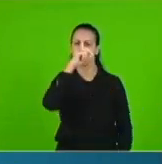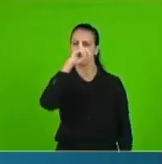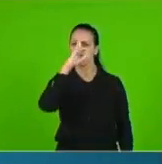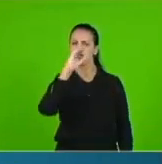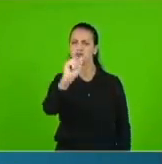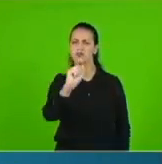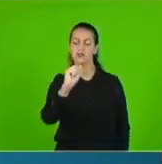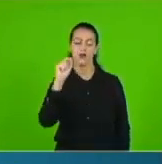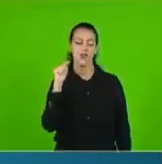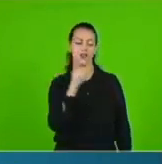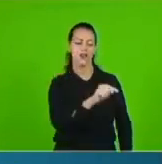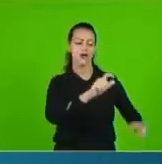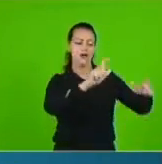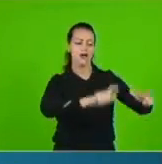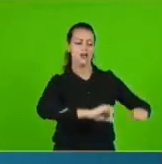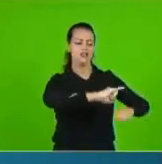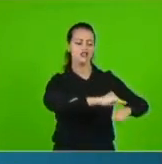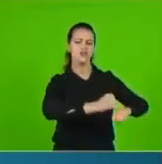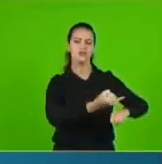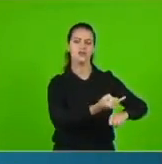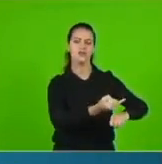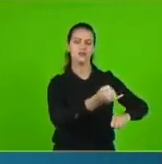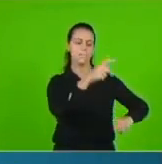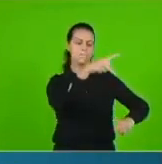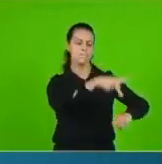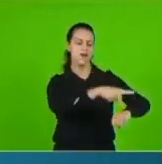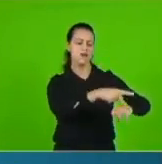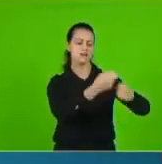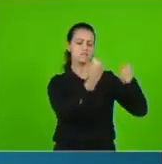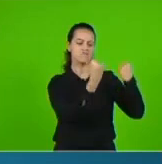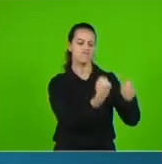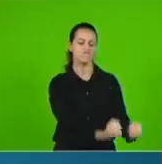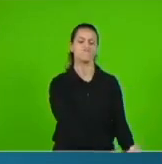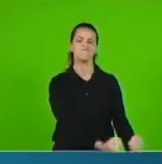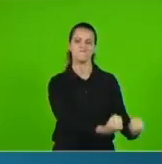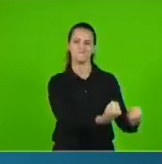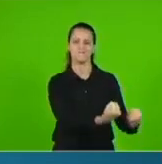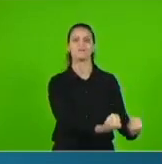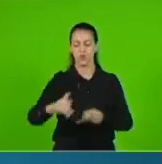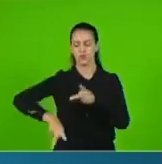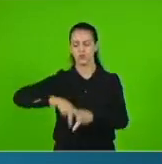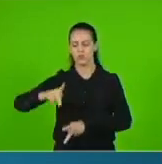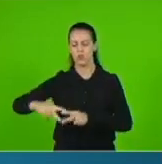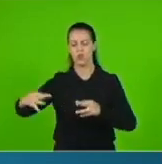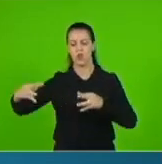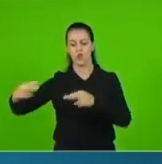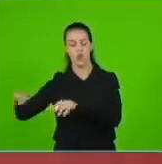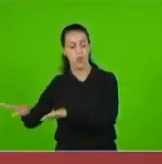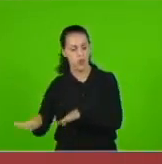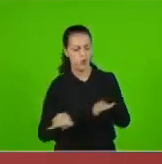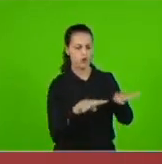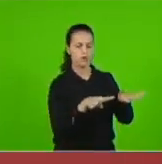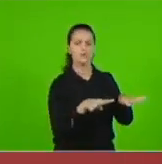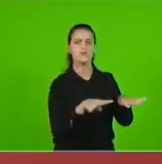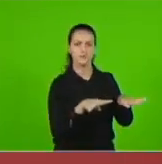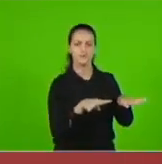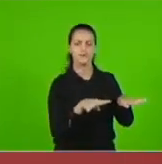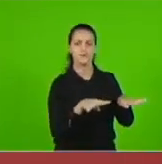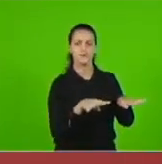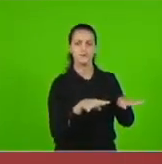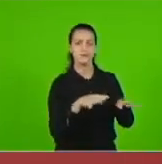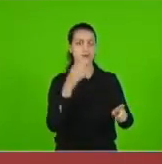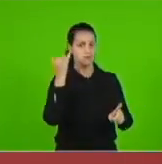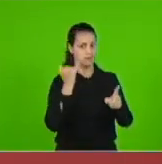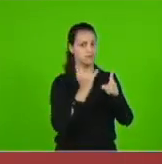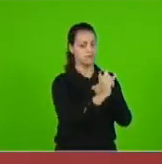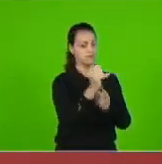and it will happen in that day that I will make Jerusalem a heavy stone to all people.